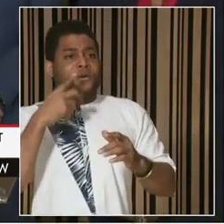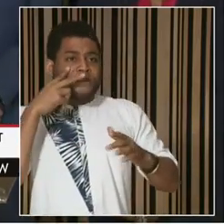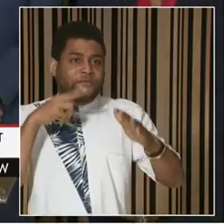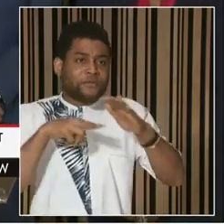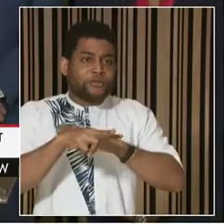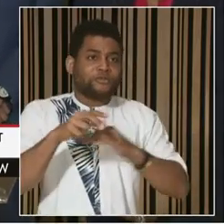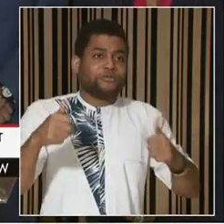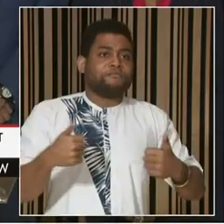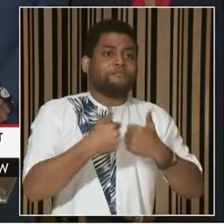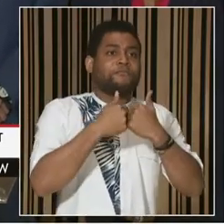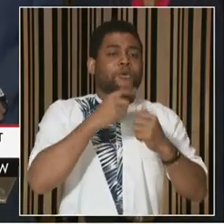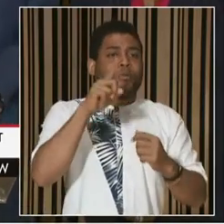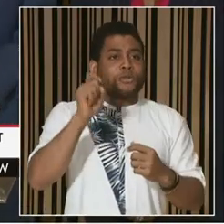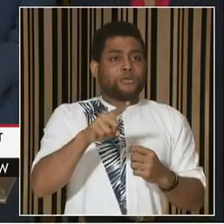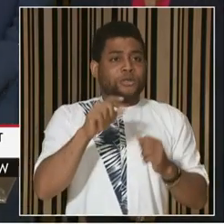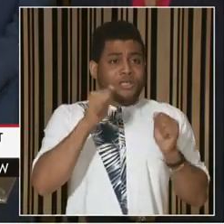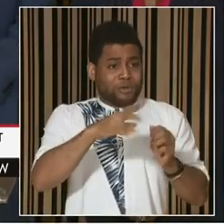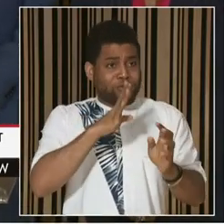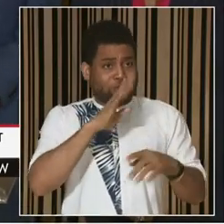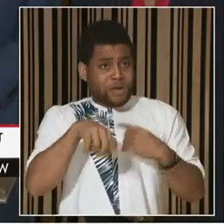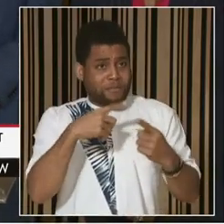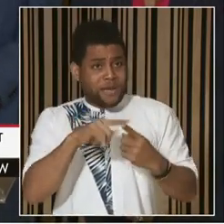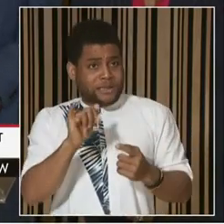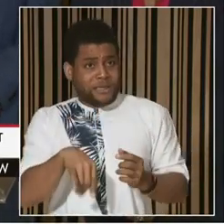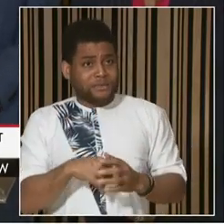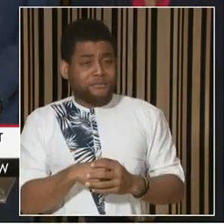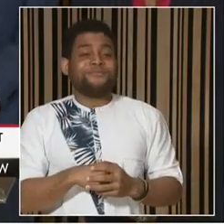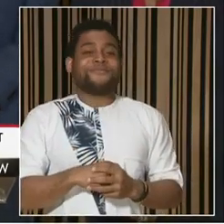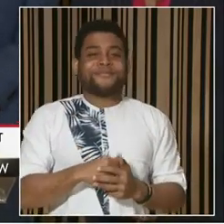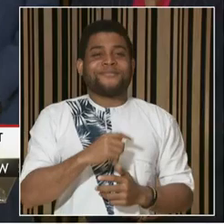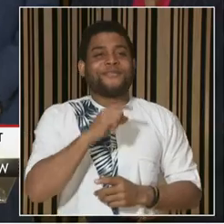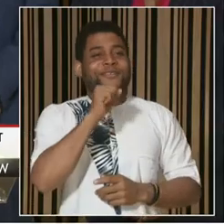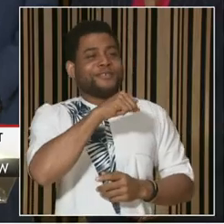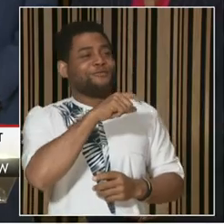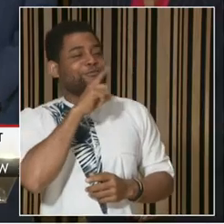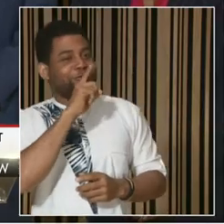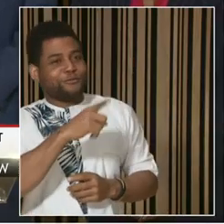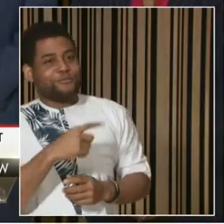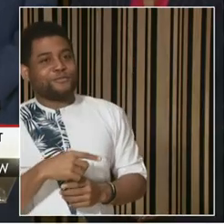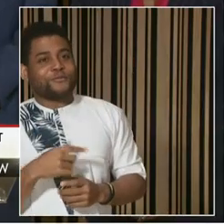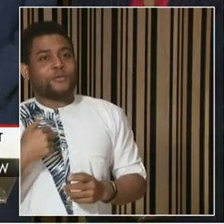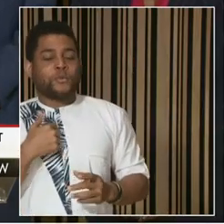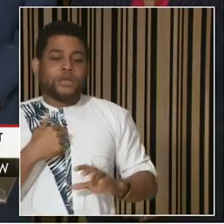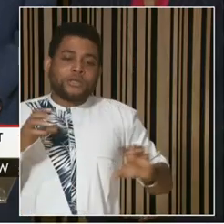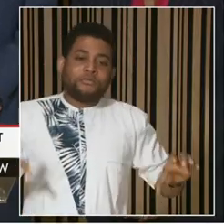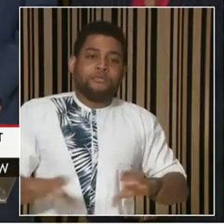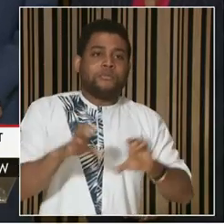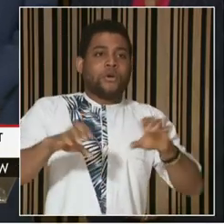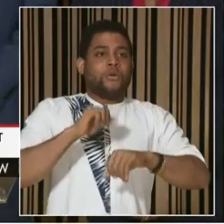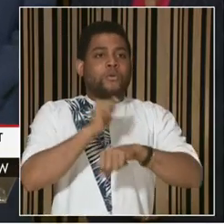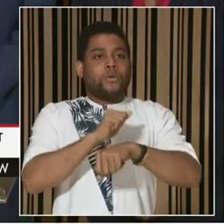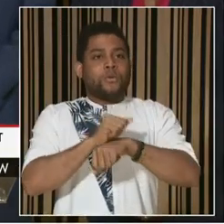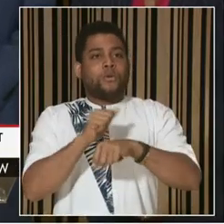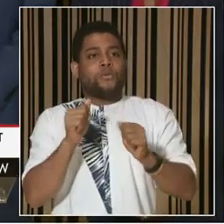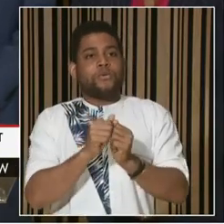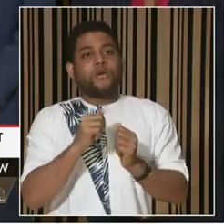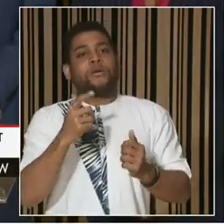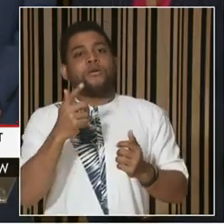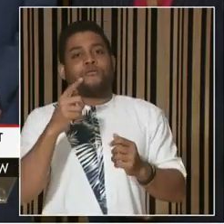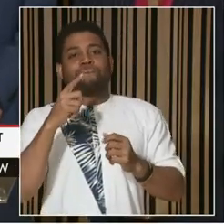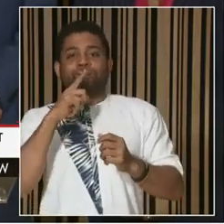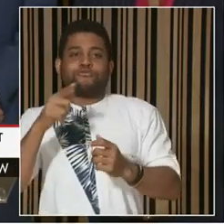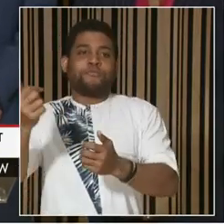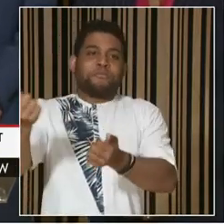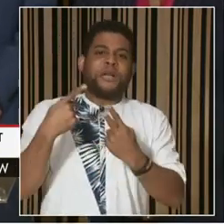have a commander's question. So we've been doing a lot of hard work for 2 years to get employees back, and the biggest part of that work is